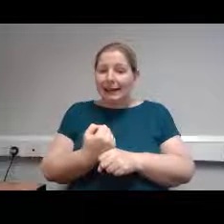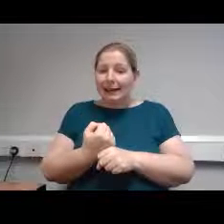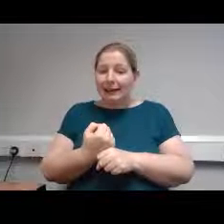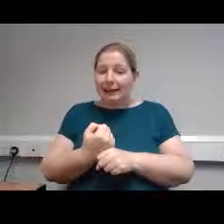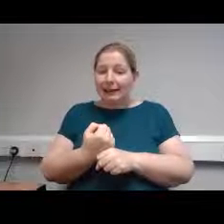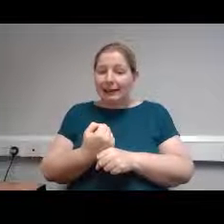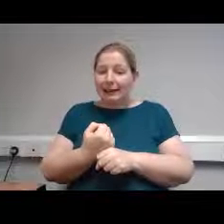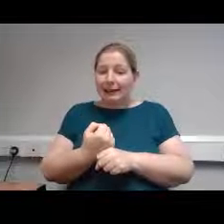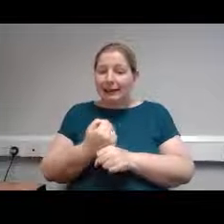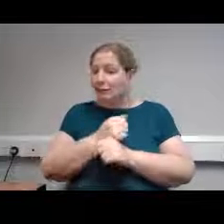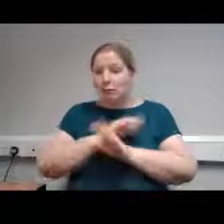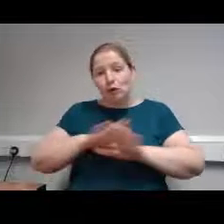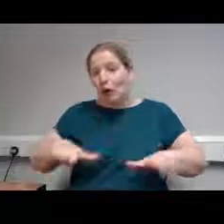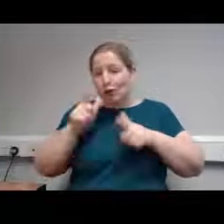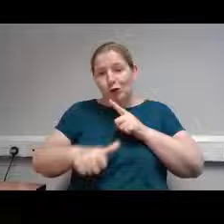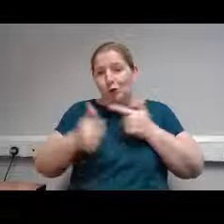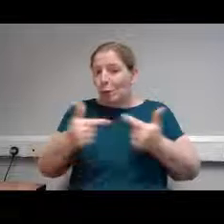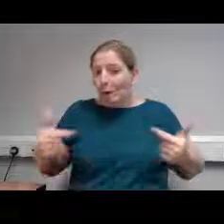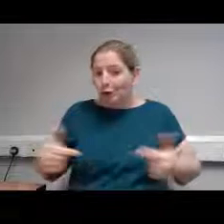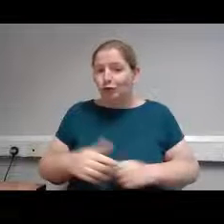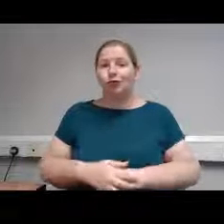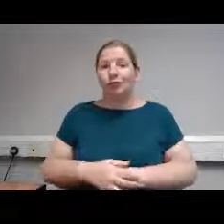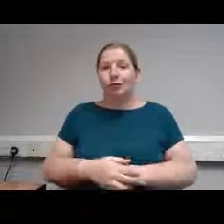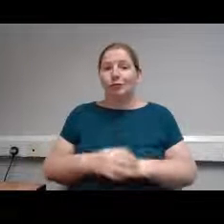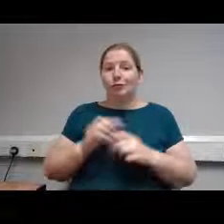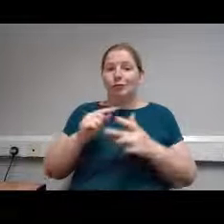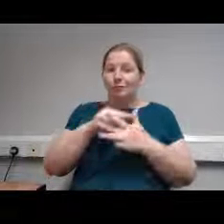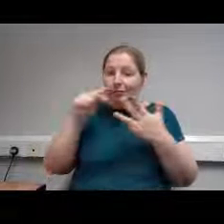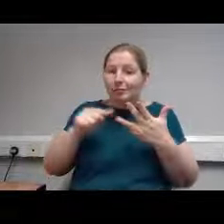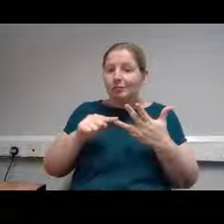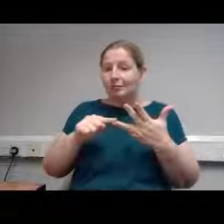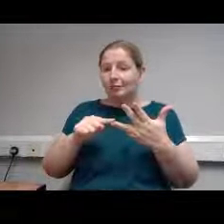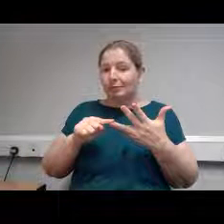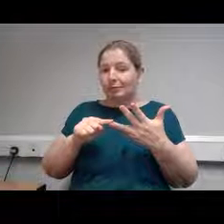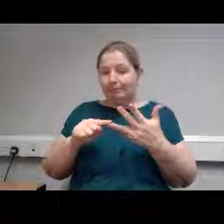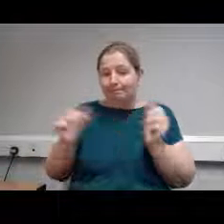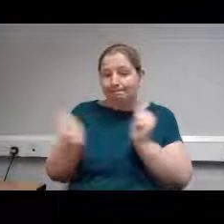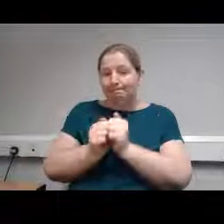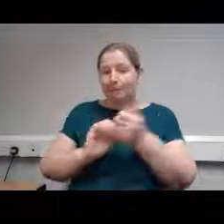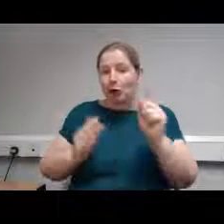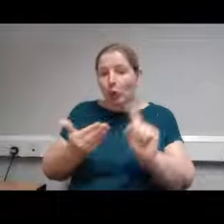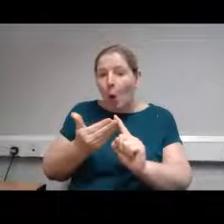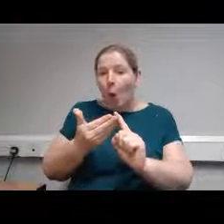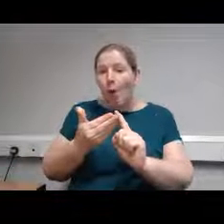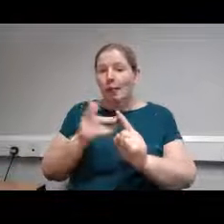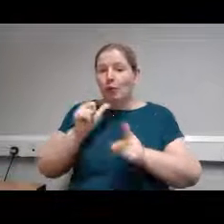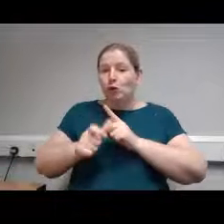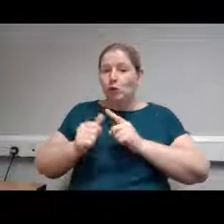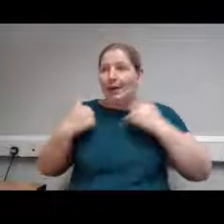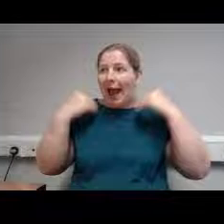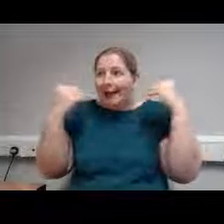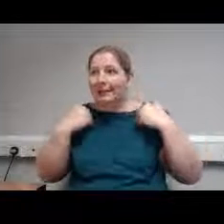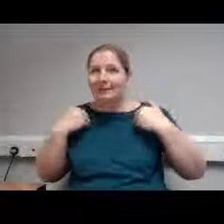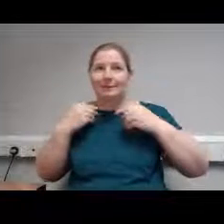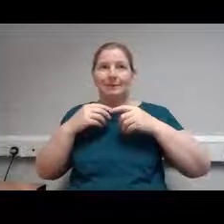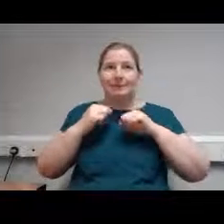your life and your life objectives, setting goals and being active, doing